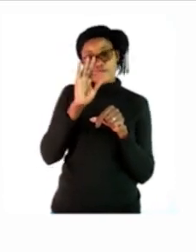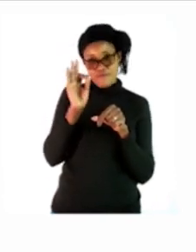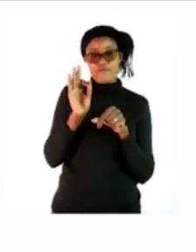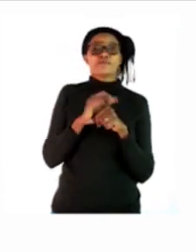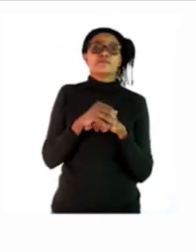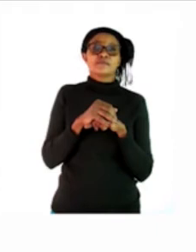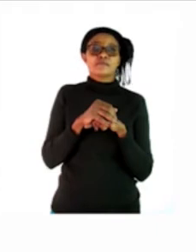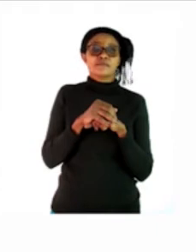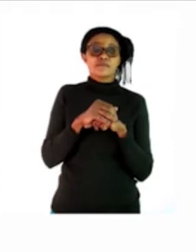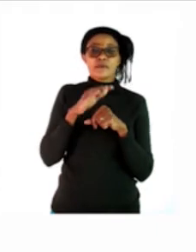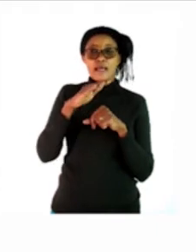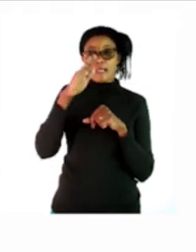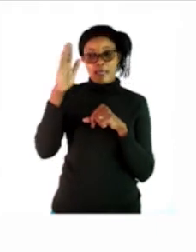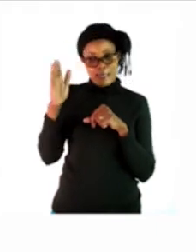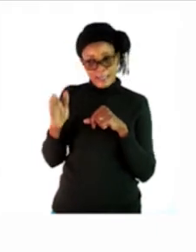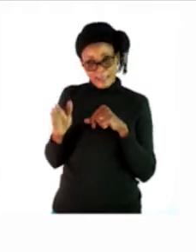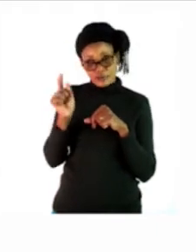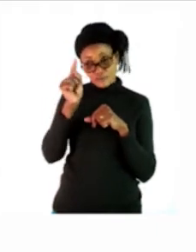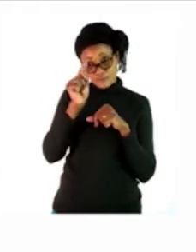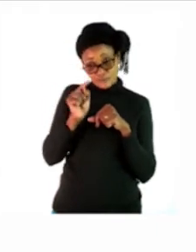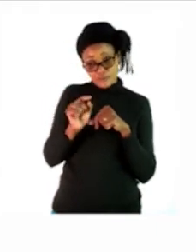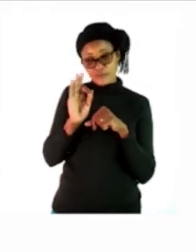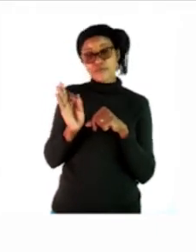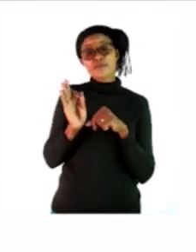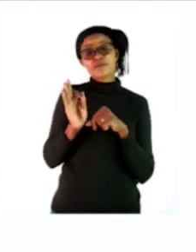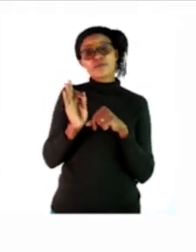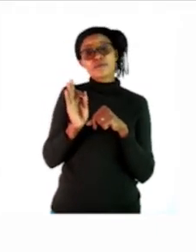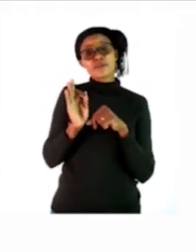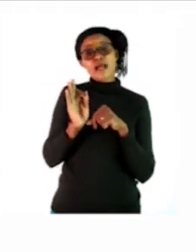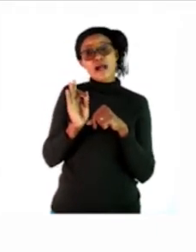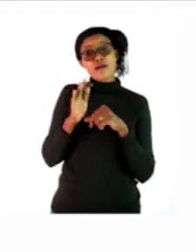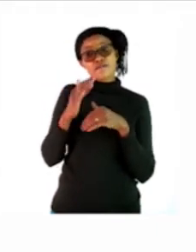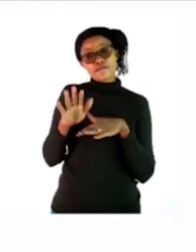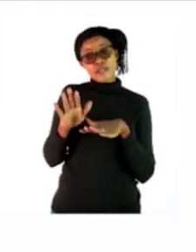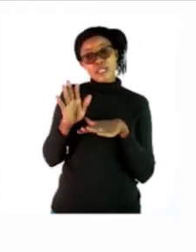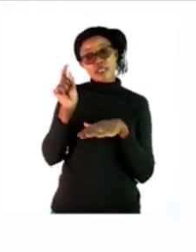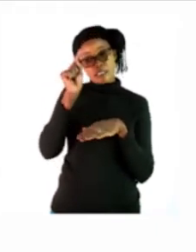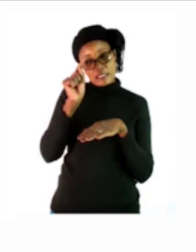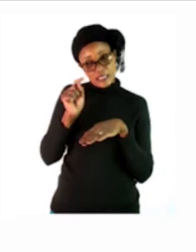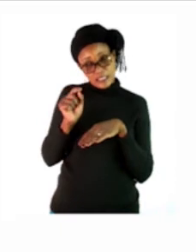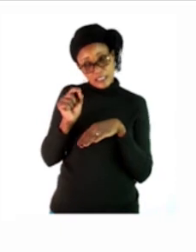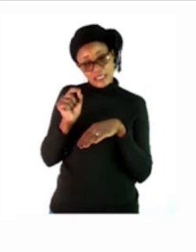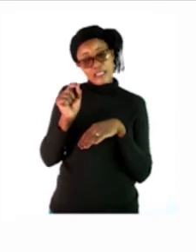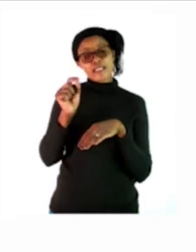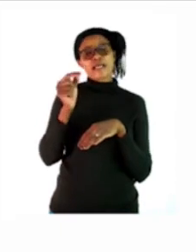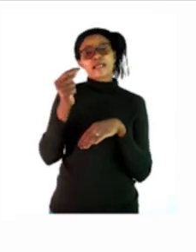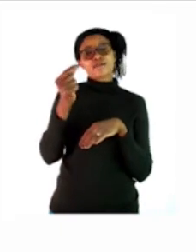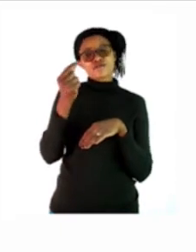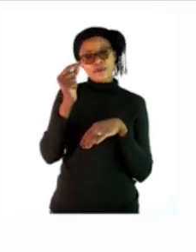And next to the dotted F, after you've traced it, write on